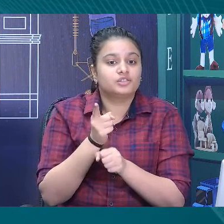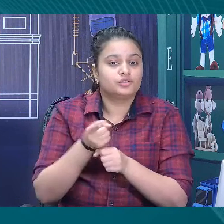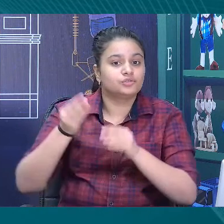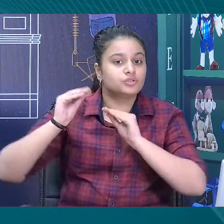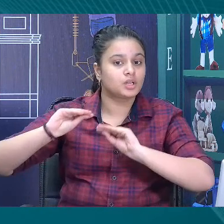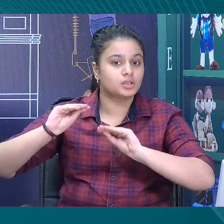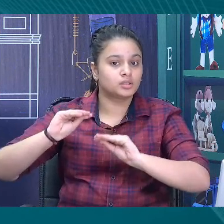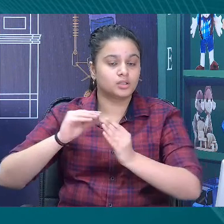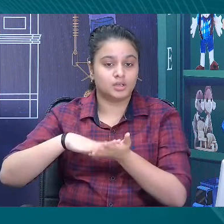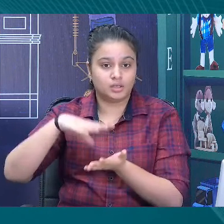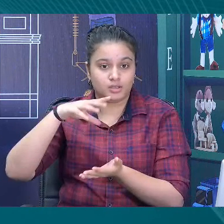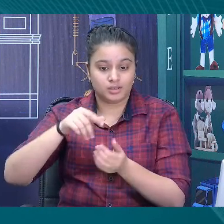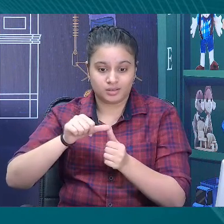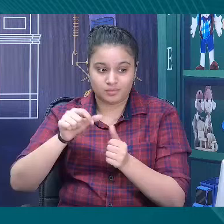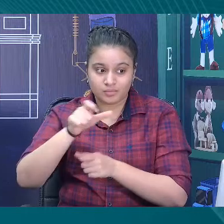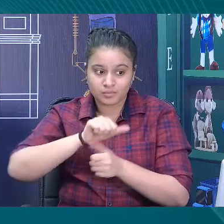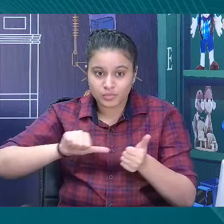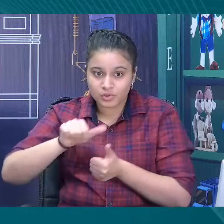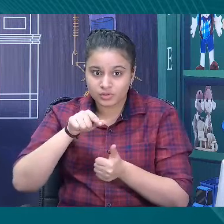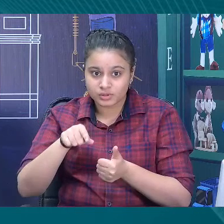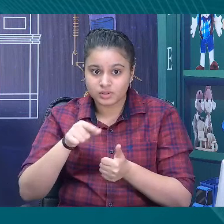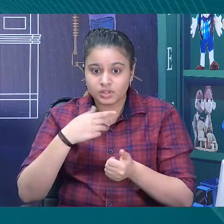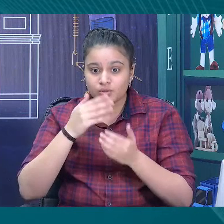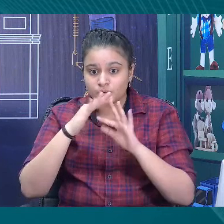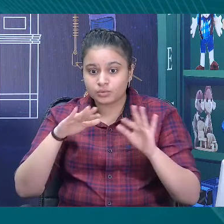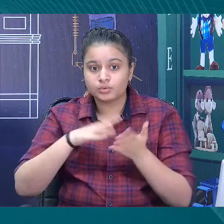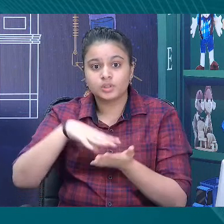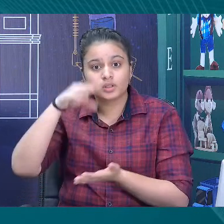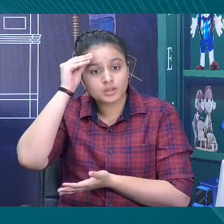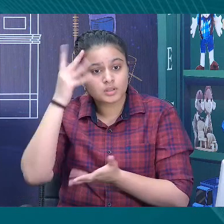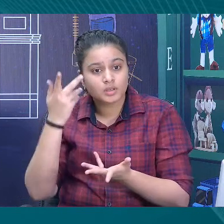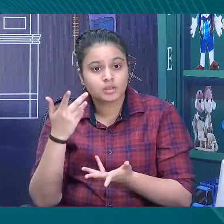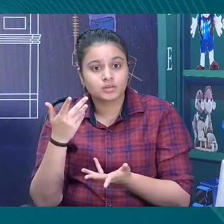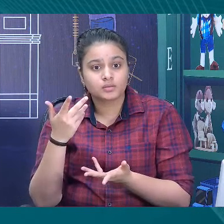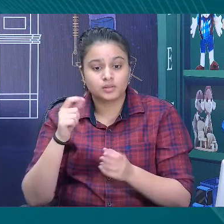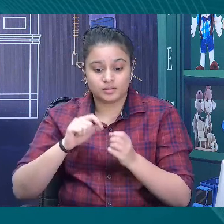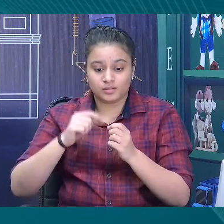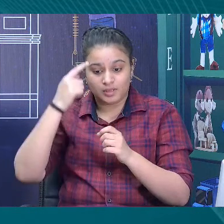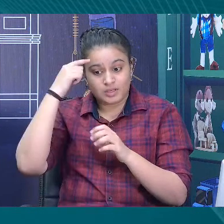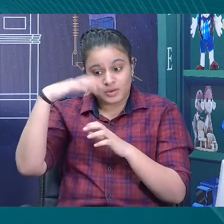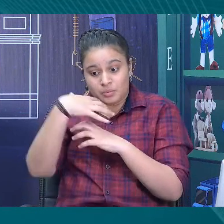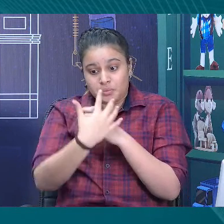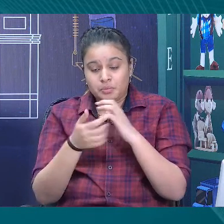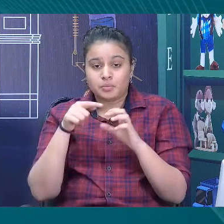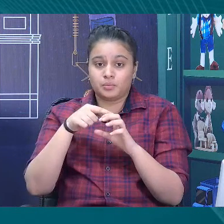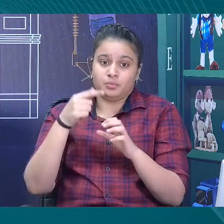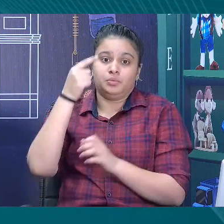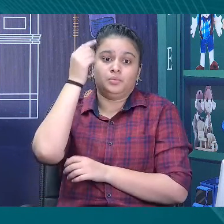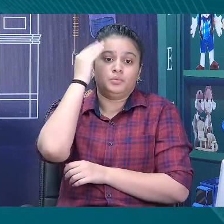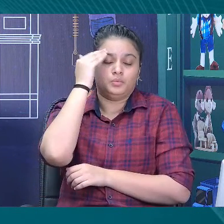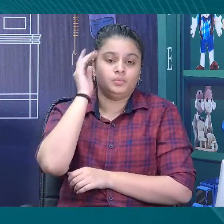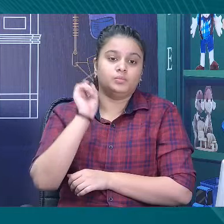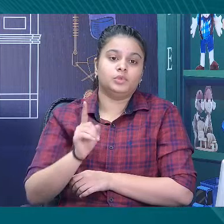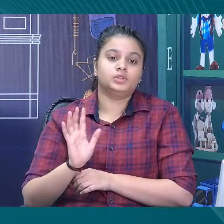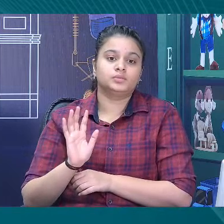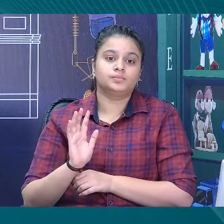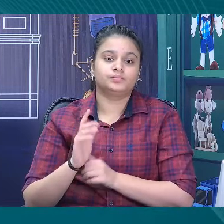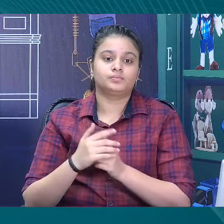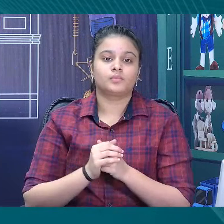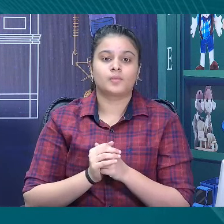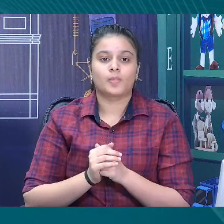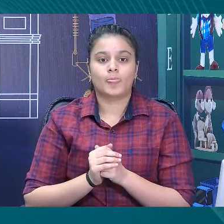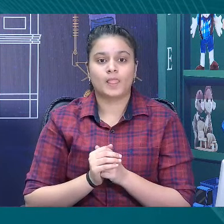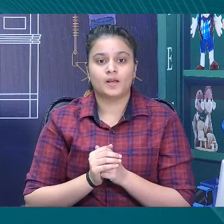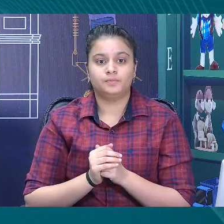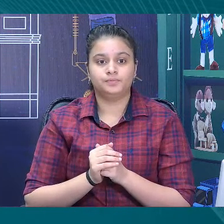and especially a child's learning, is all to do. We have to understand the neuroscience behind learning. Yes. Okay, and